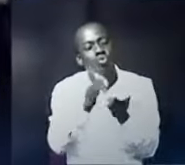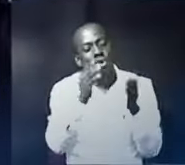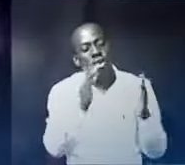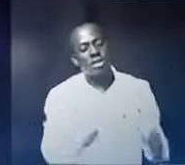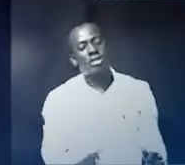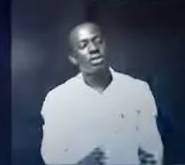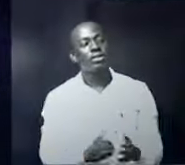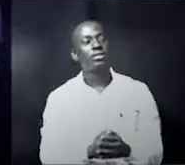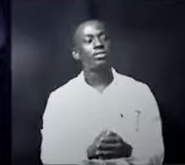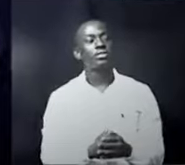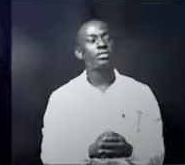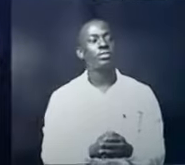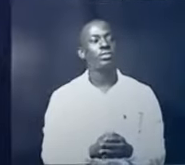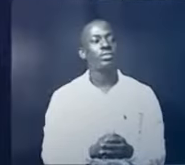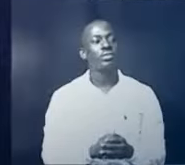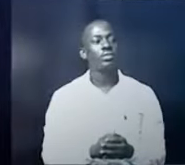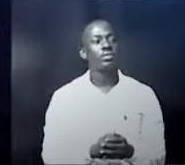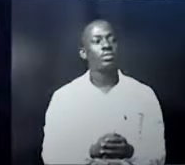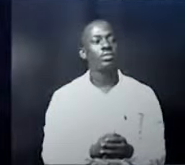cooks. Now,